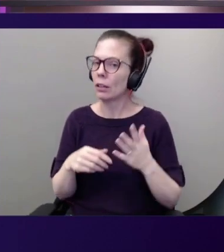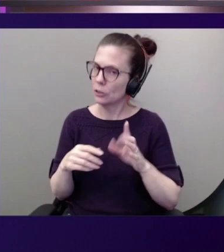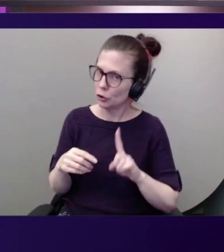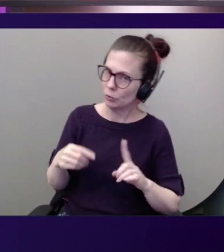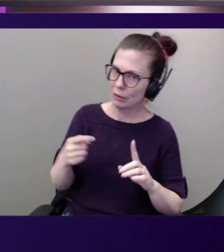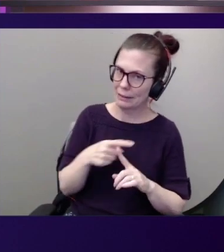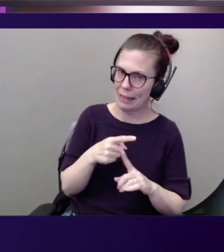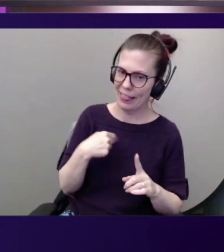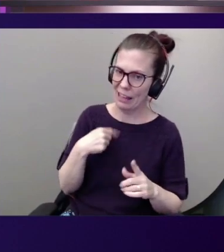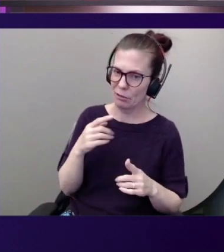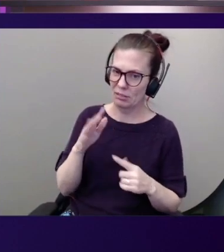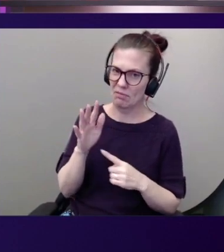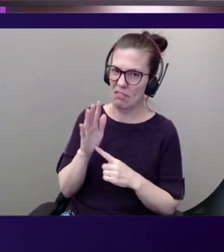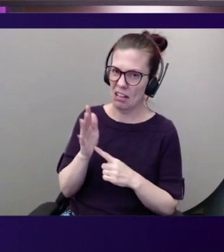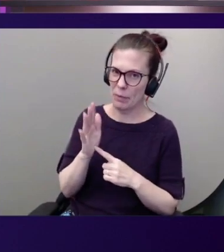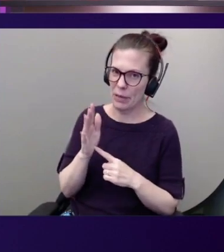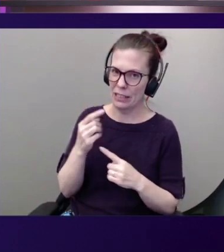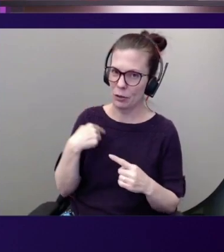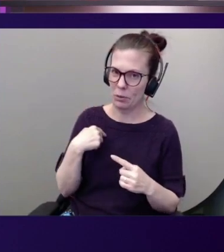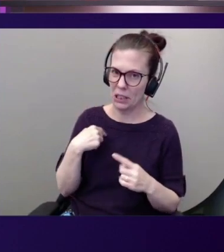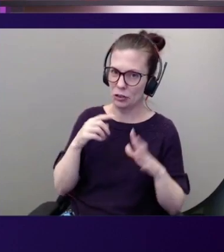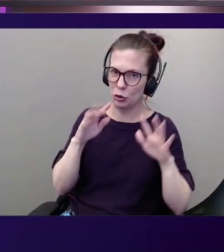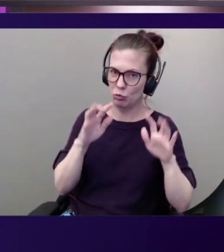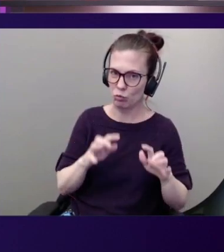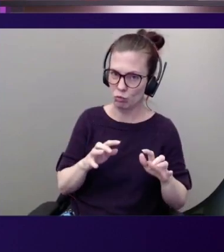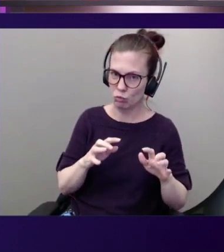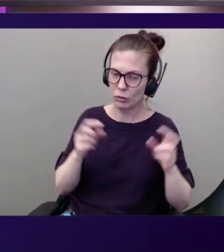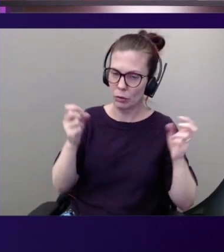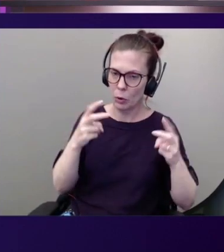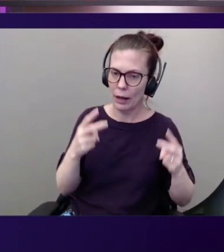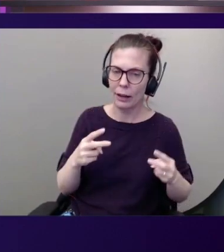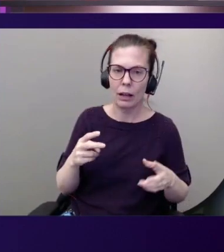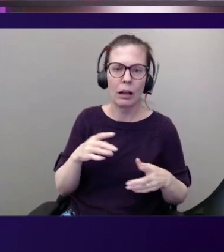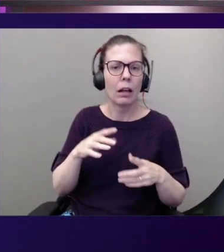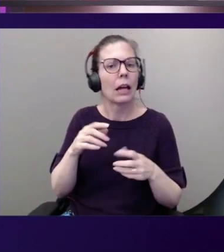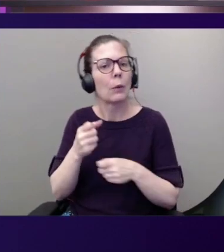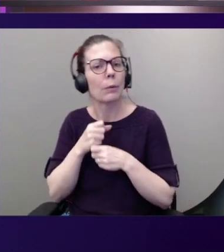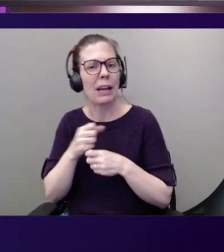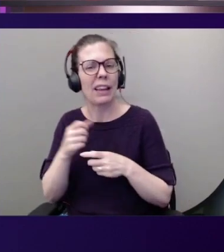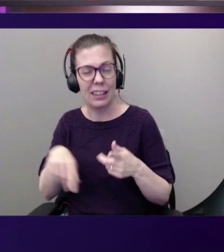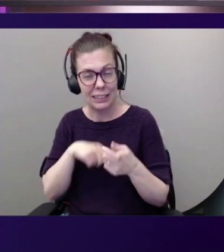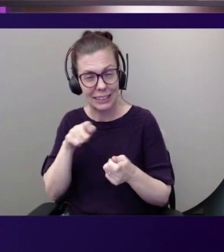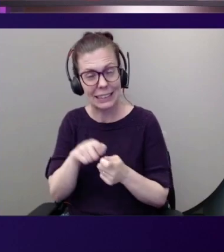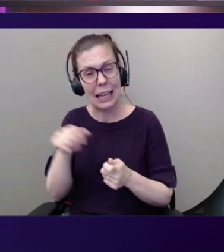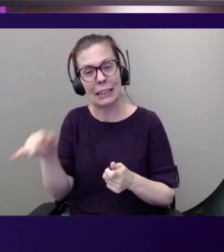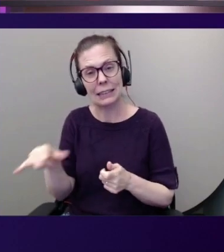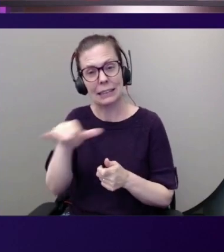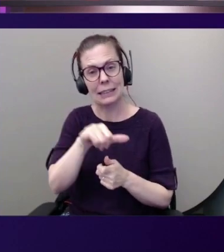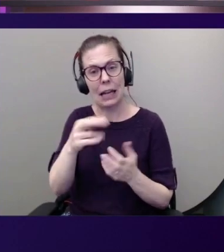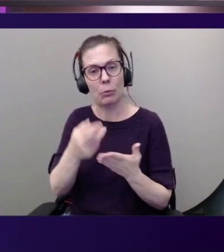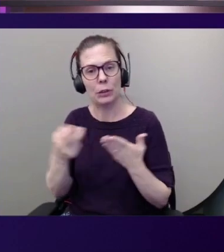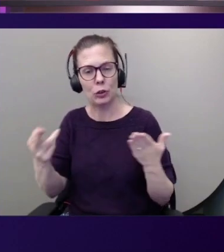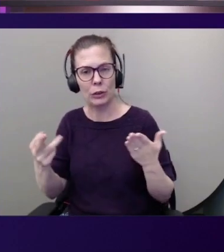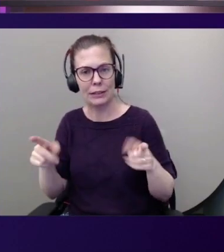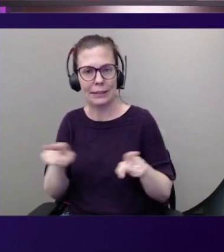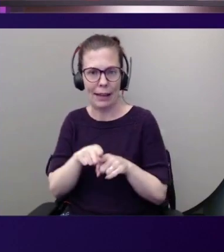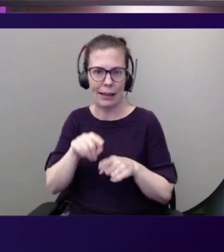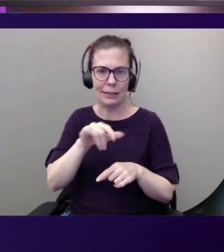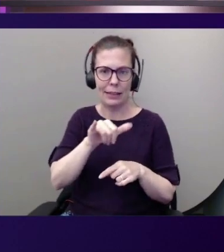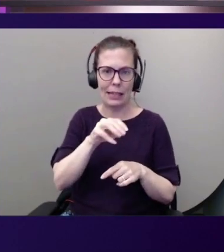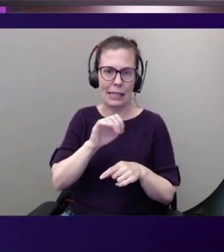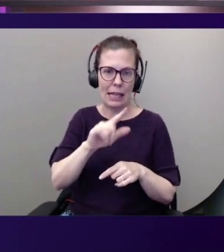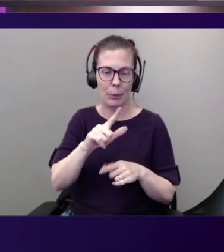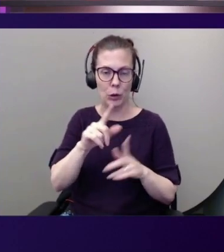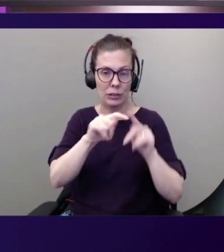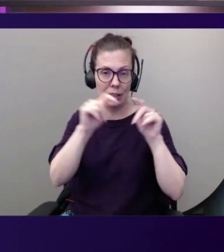like 5 minutes. And it'll produce the exact same resources as that YAML template that I showed earlier.